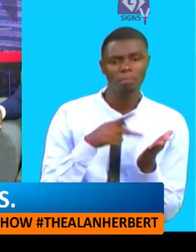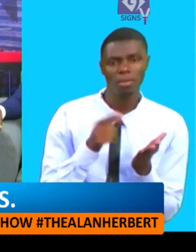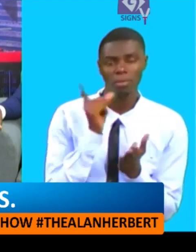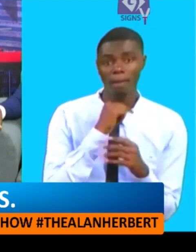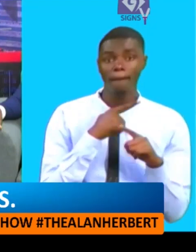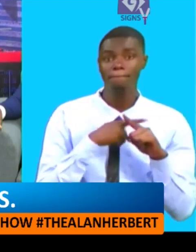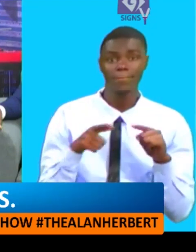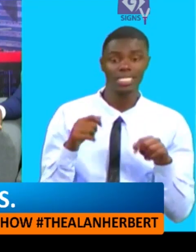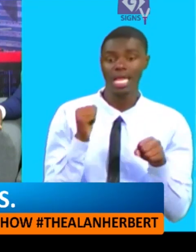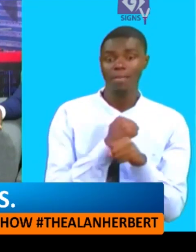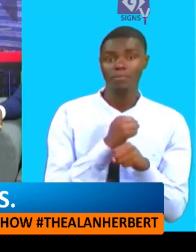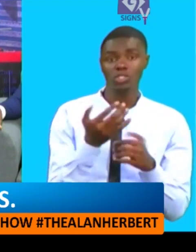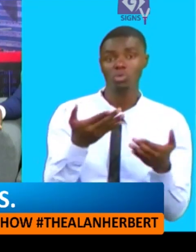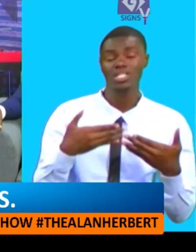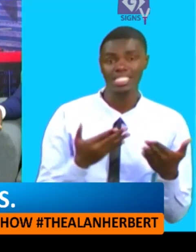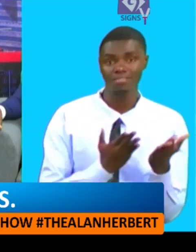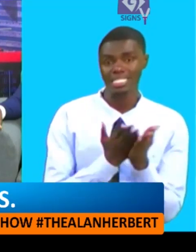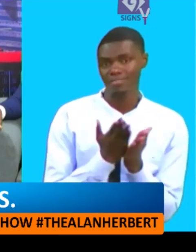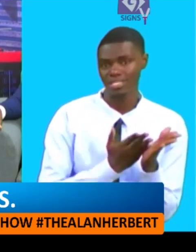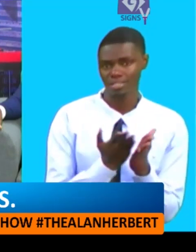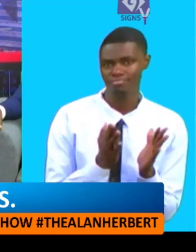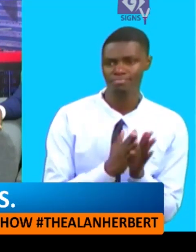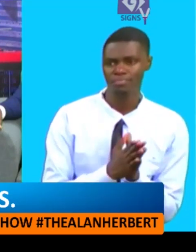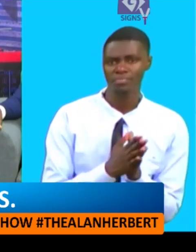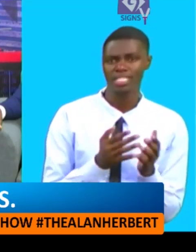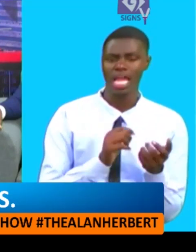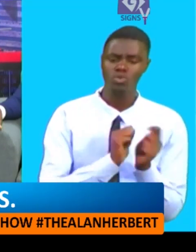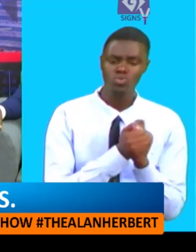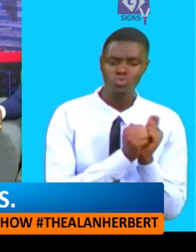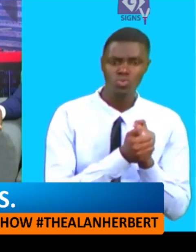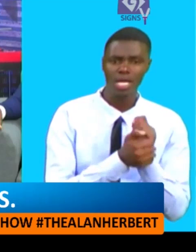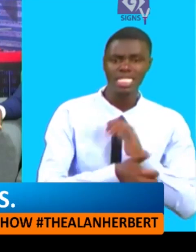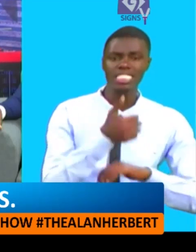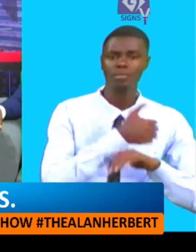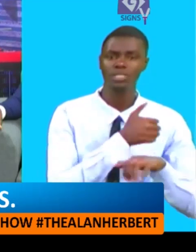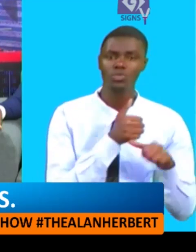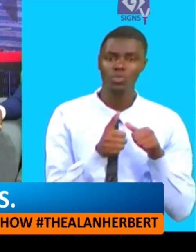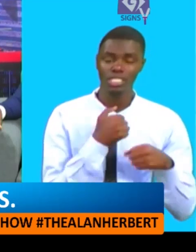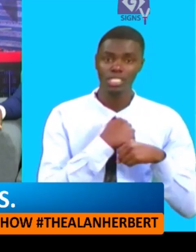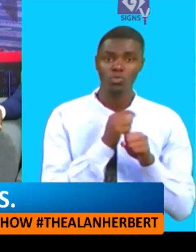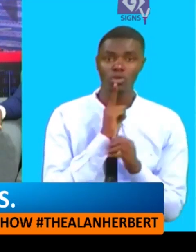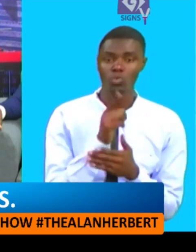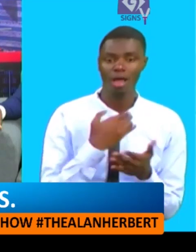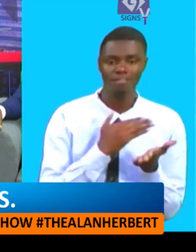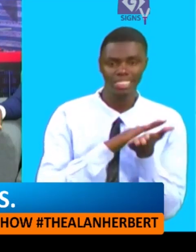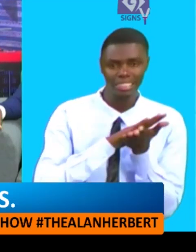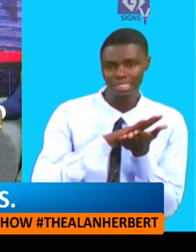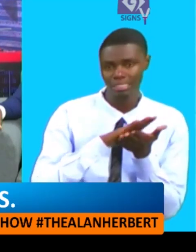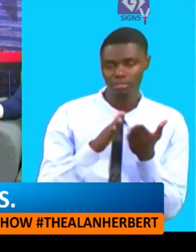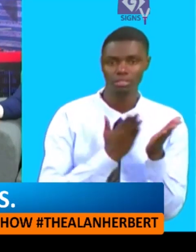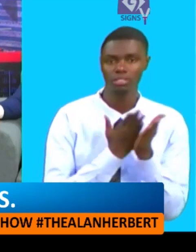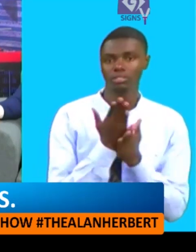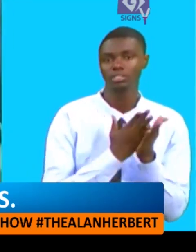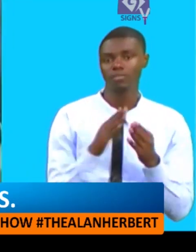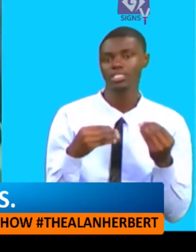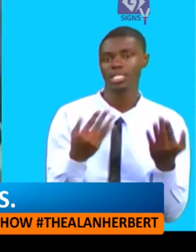but unfortunately, I'm not able to receive services." What reforms have been put in place to ensure there is seamless service